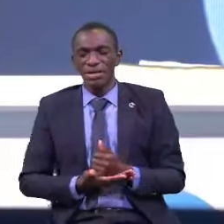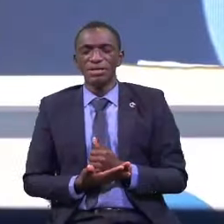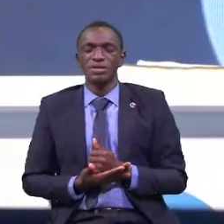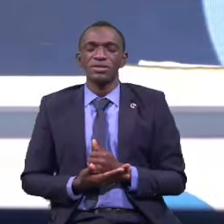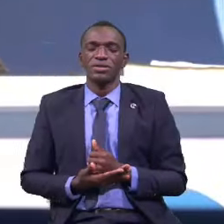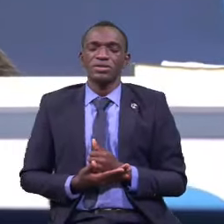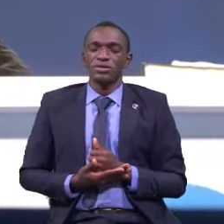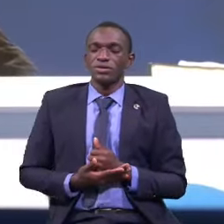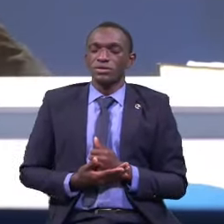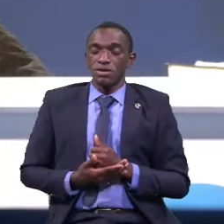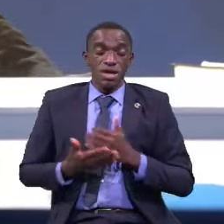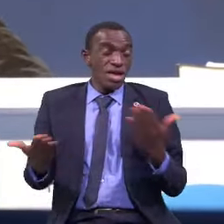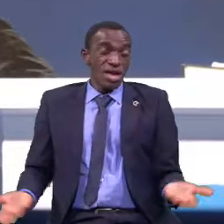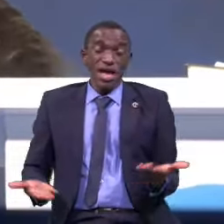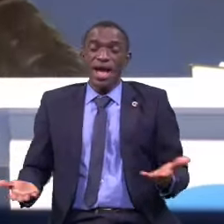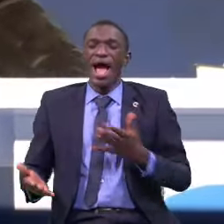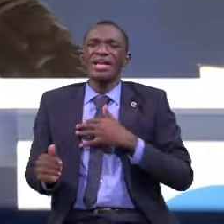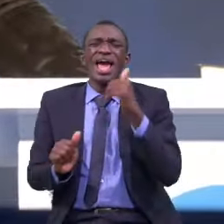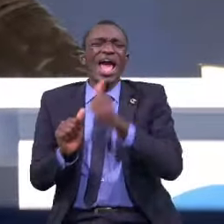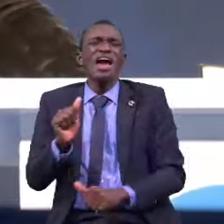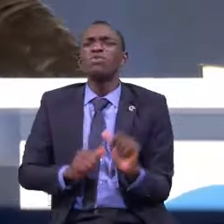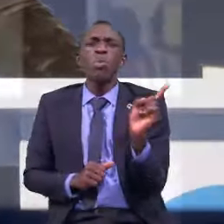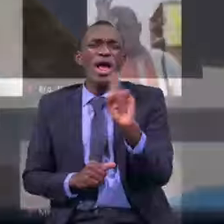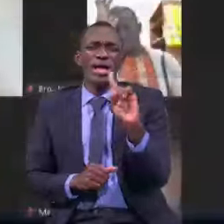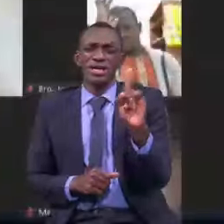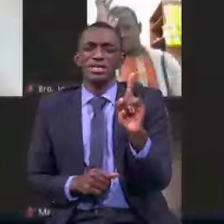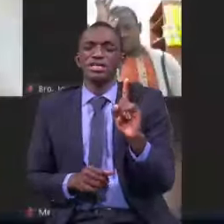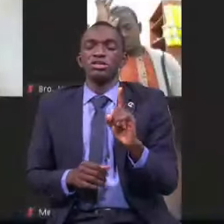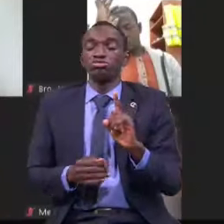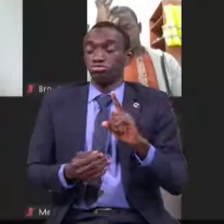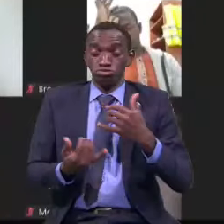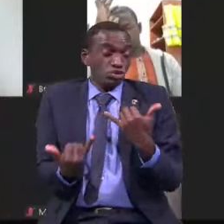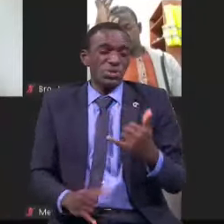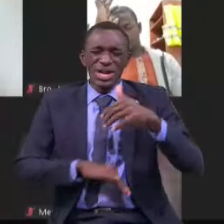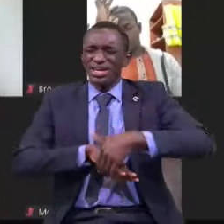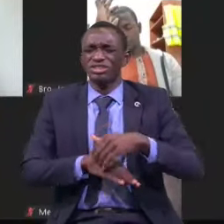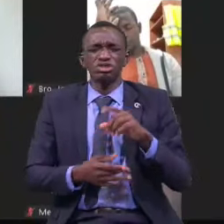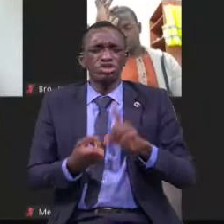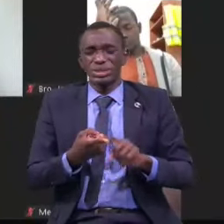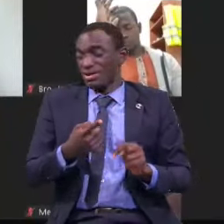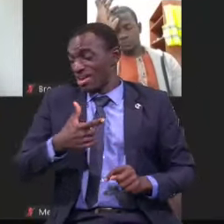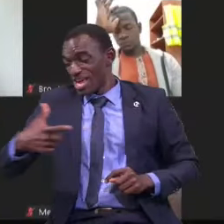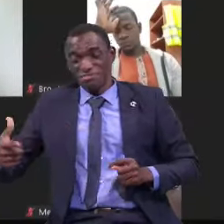Here and everywhere. To the right, to the left, at the back, in the front.